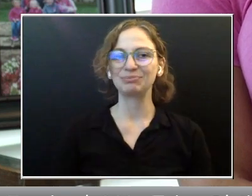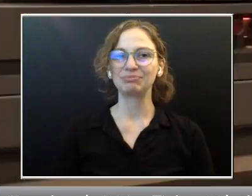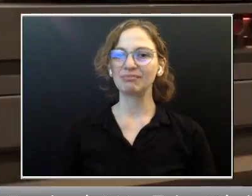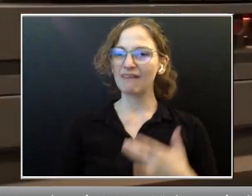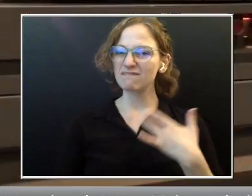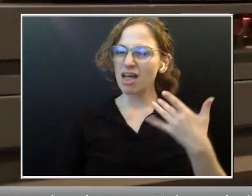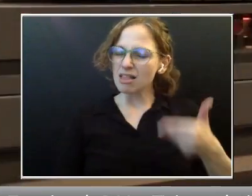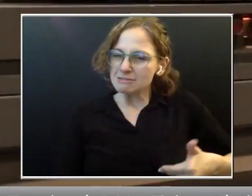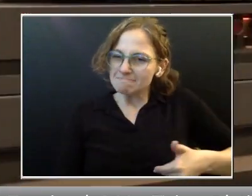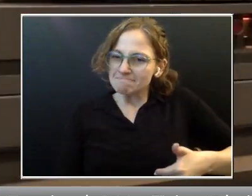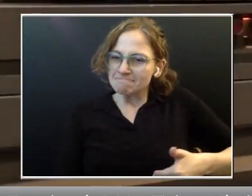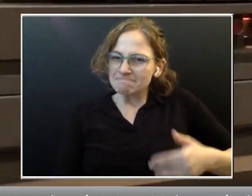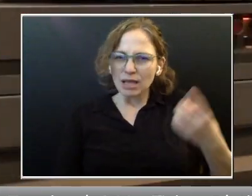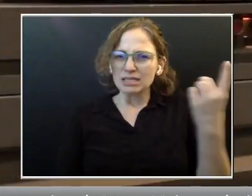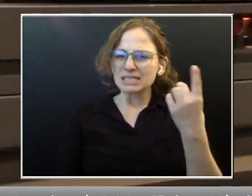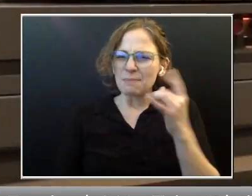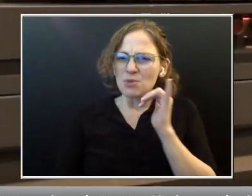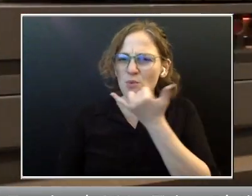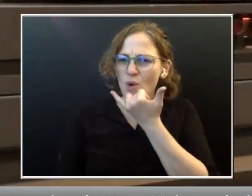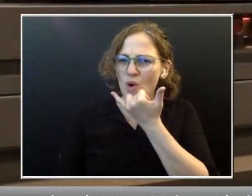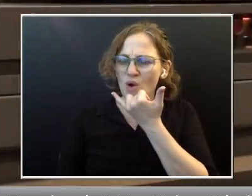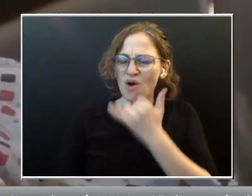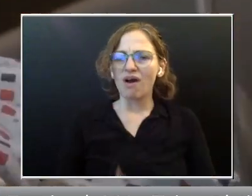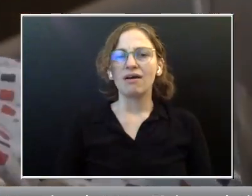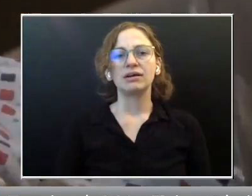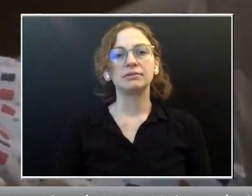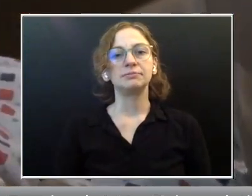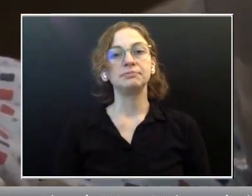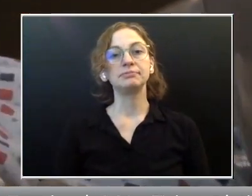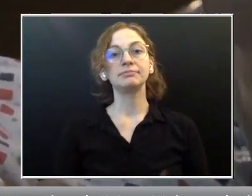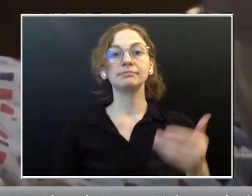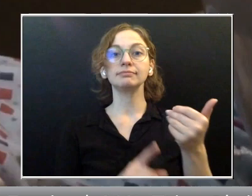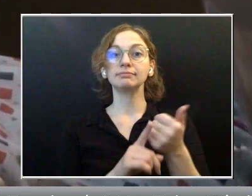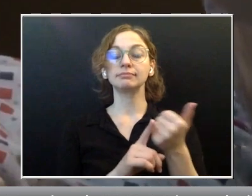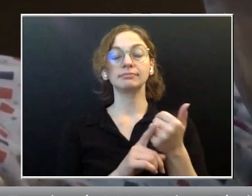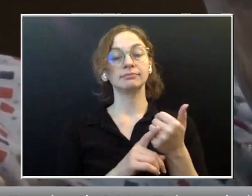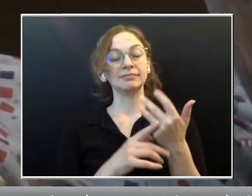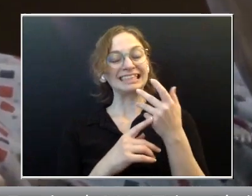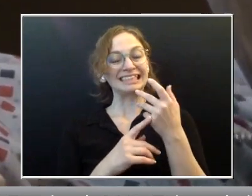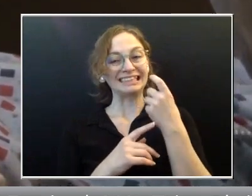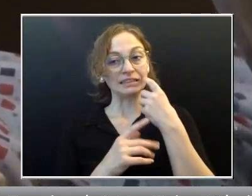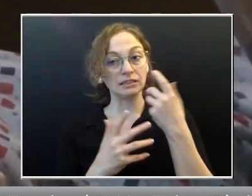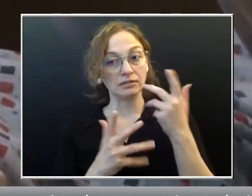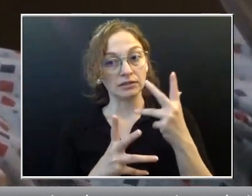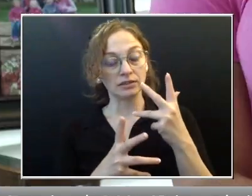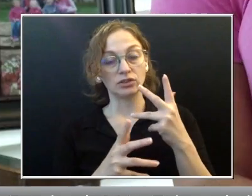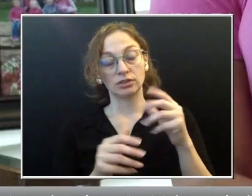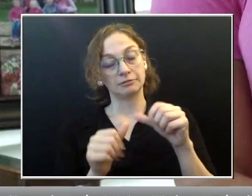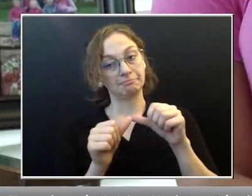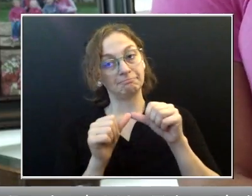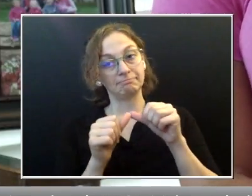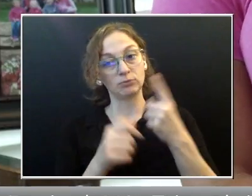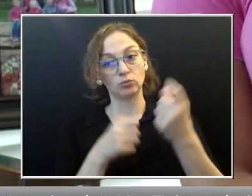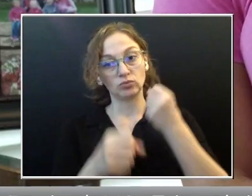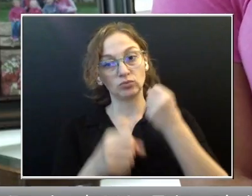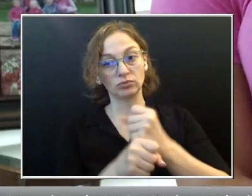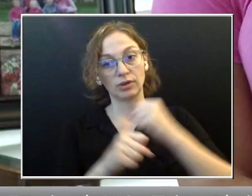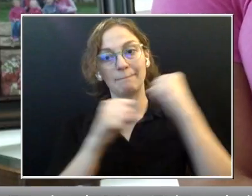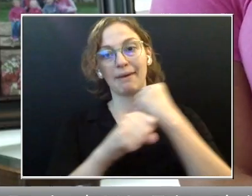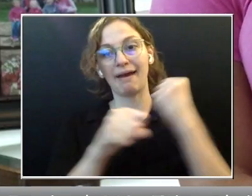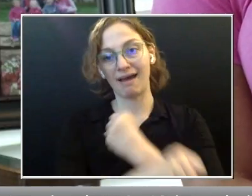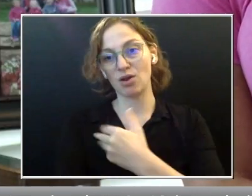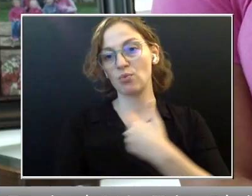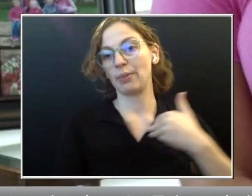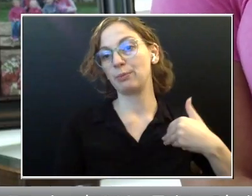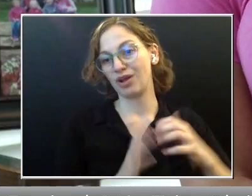was wrong. Angela was coming off a grueling year-long battle with breast cancer. The doctor came in and she said, I need you to sit down.